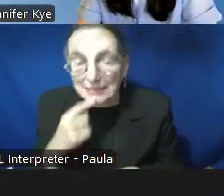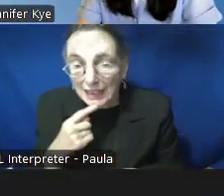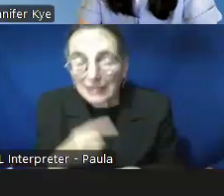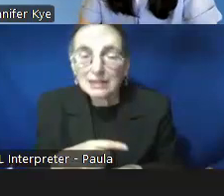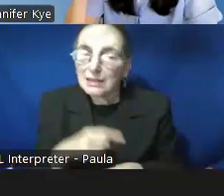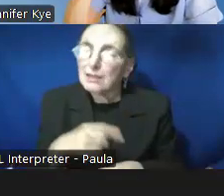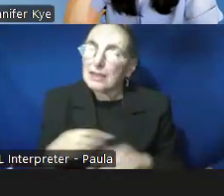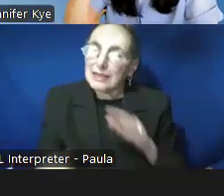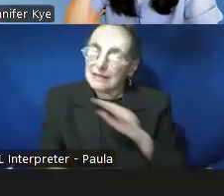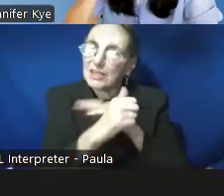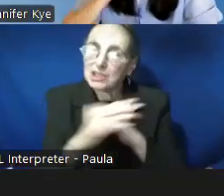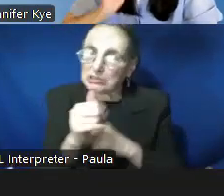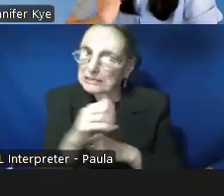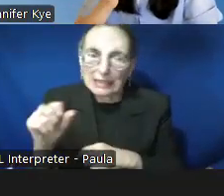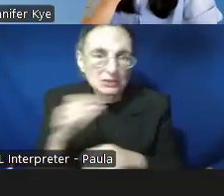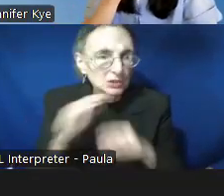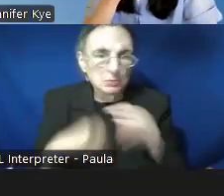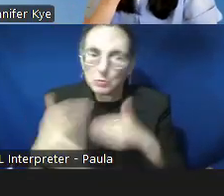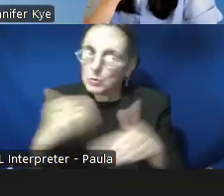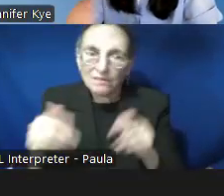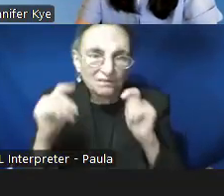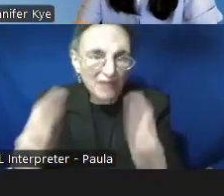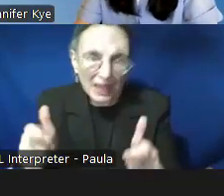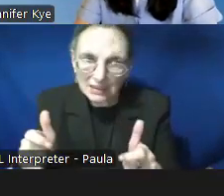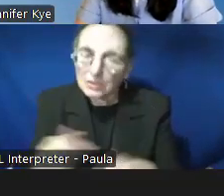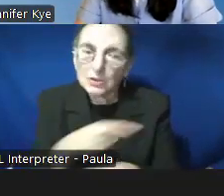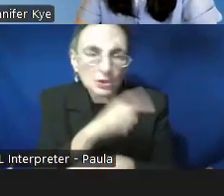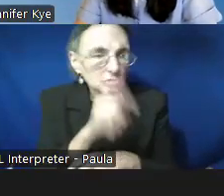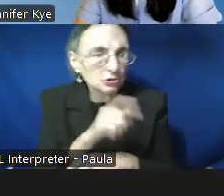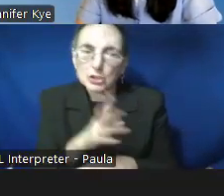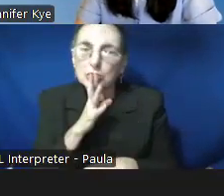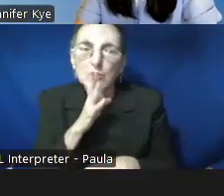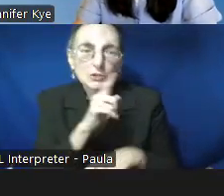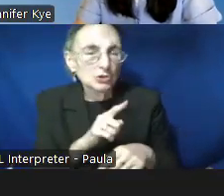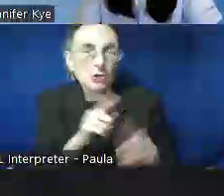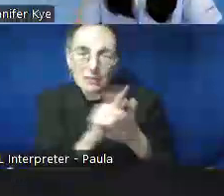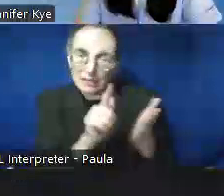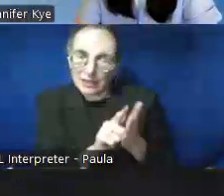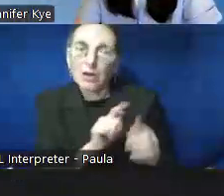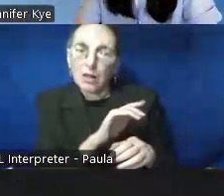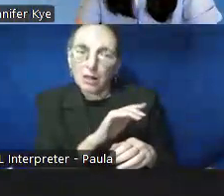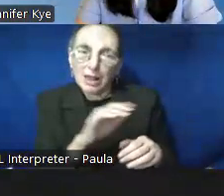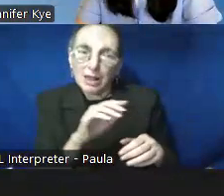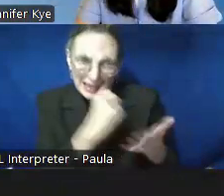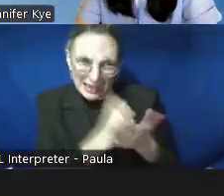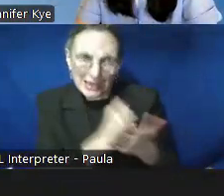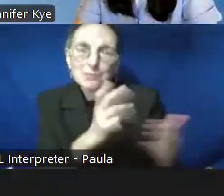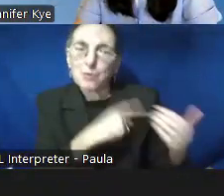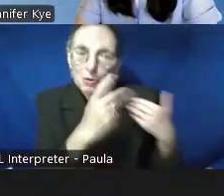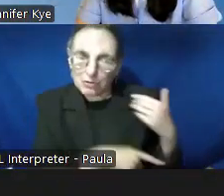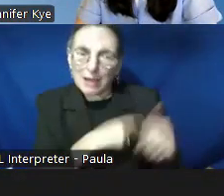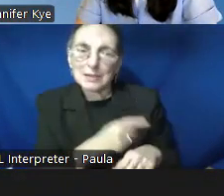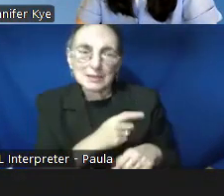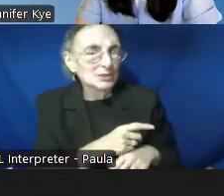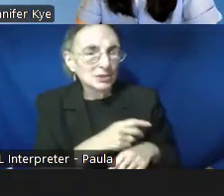should talk to your legal aid and refer clients as soon as possible. It's also really helpful to